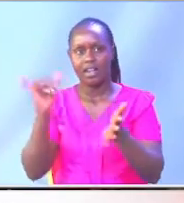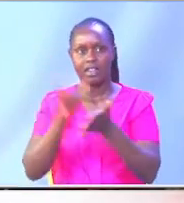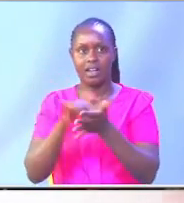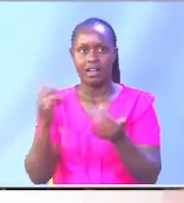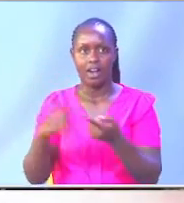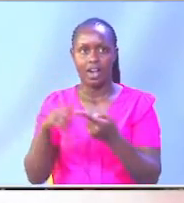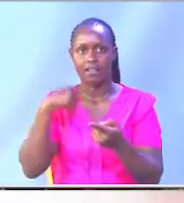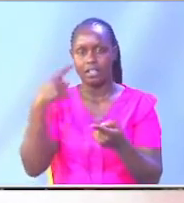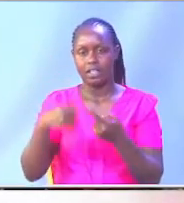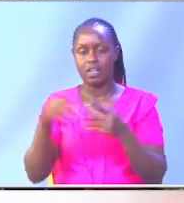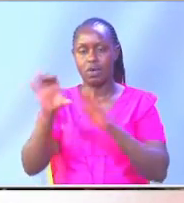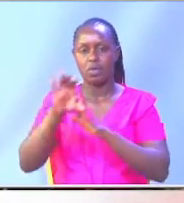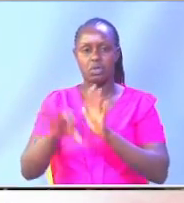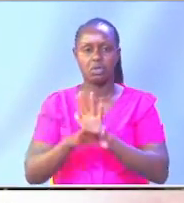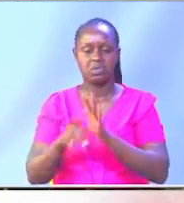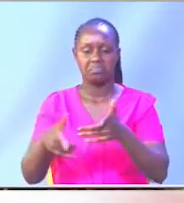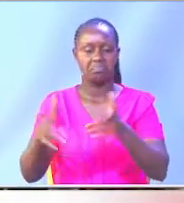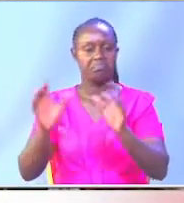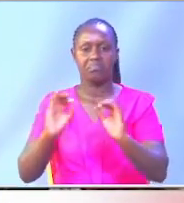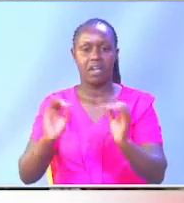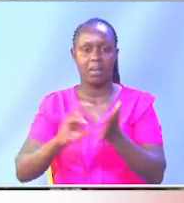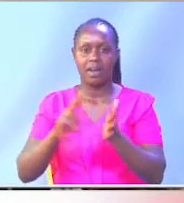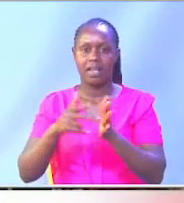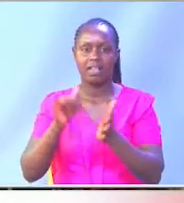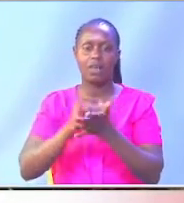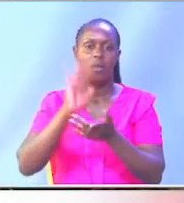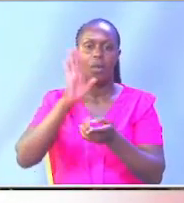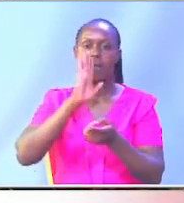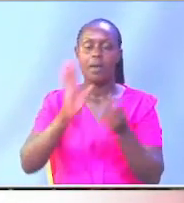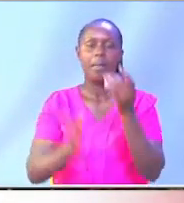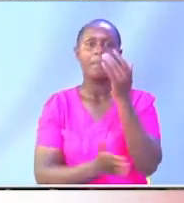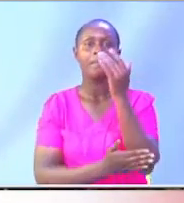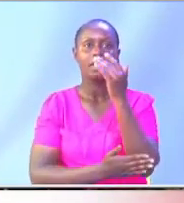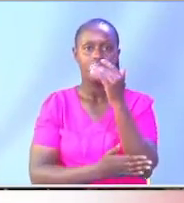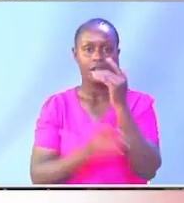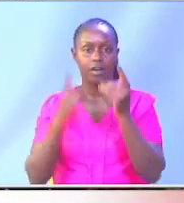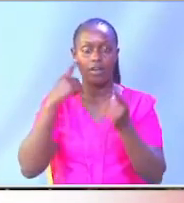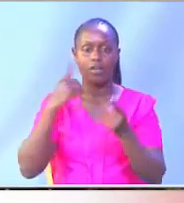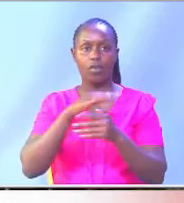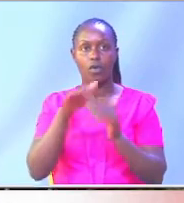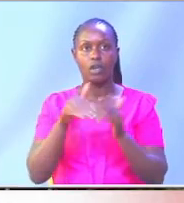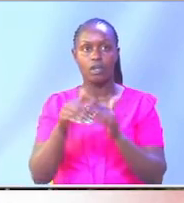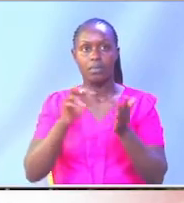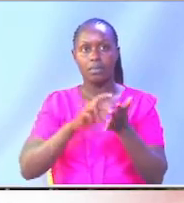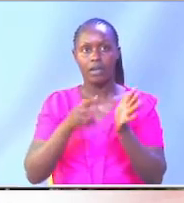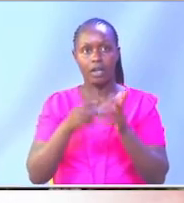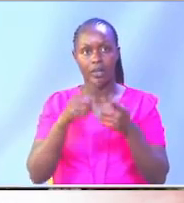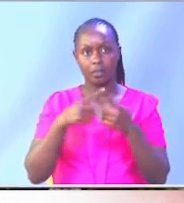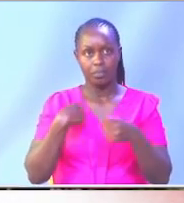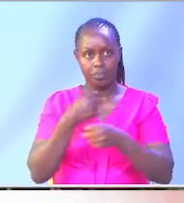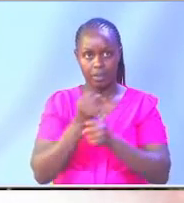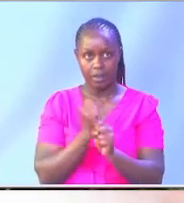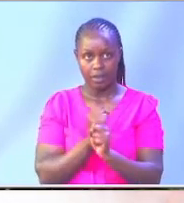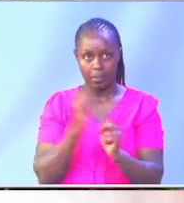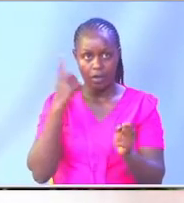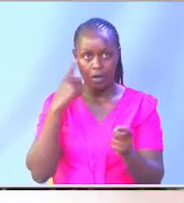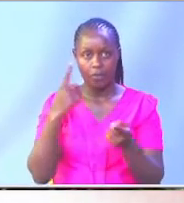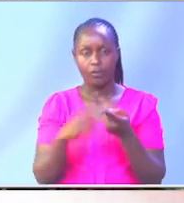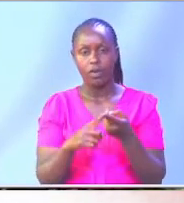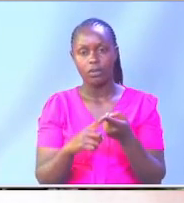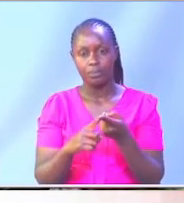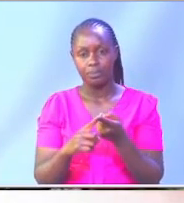declared unconstitutional, and that will really help the in terms of setting jurisprudence for the